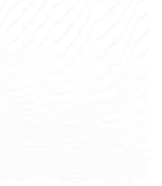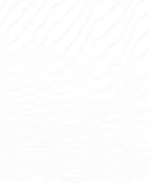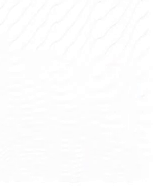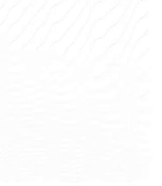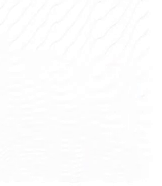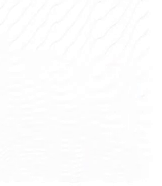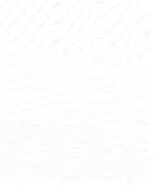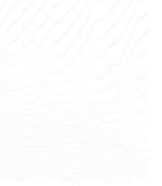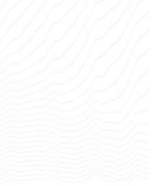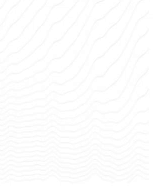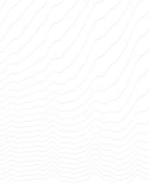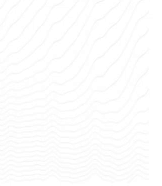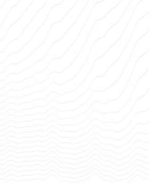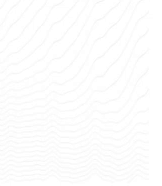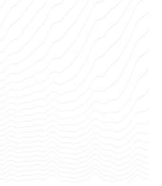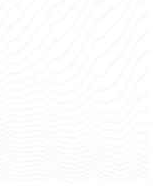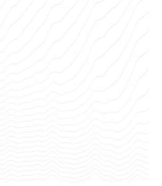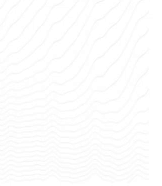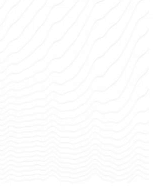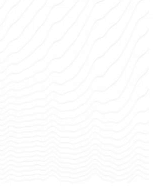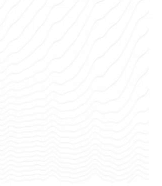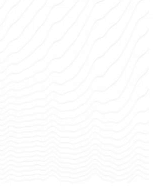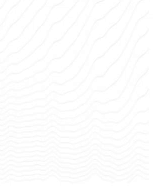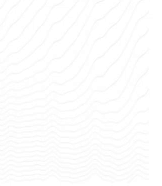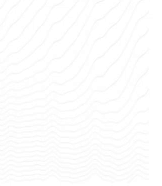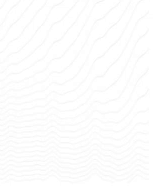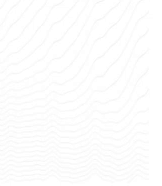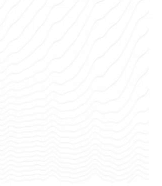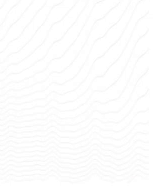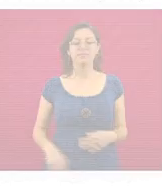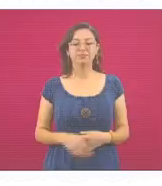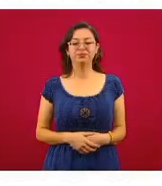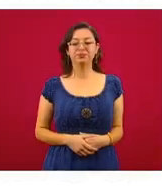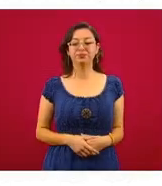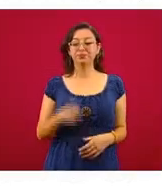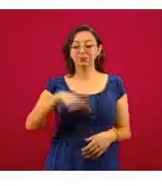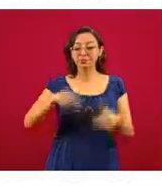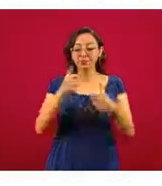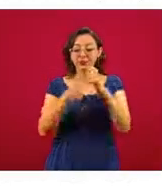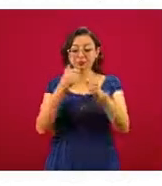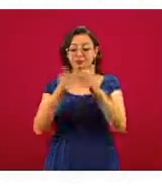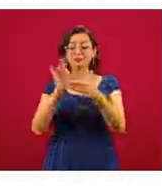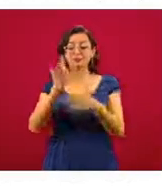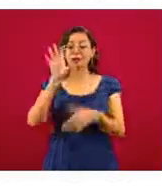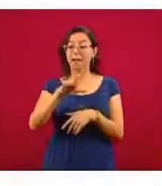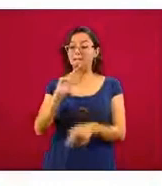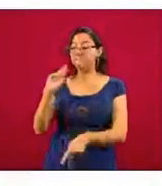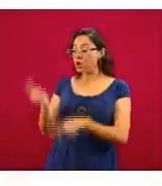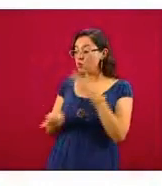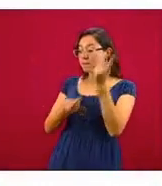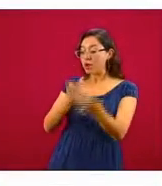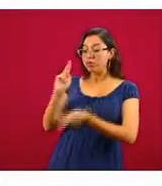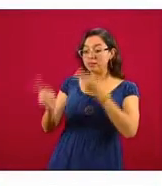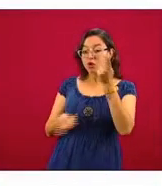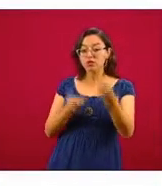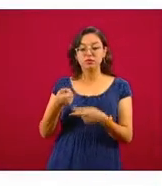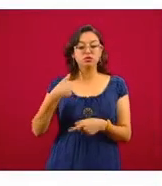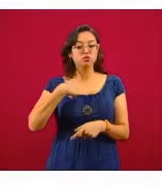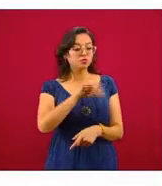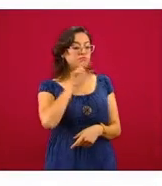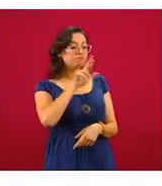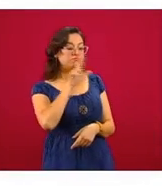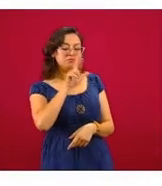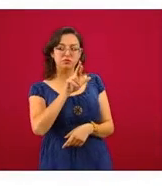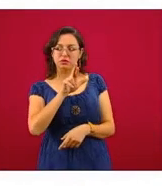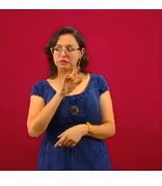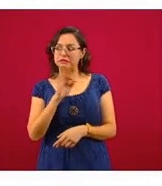will automático. A continue on partir with del an tamizaje automatic automático, es screening decir, un process. cuestionario You will automático, have a se va questionnaire, reconociendo si puedes tener una and they will situación help you grave o understand no whether